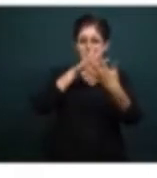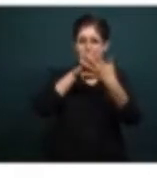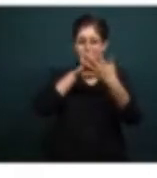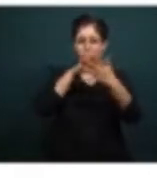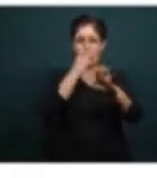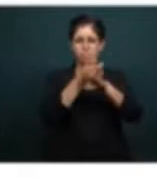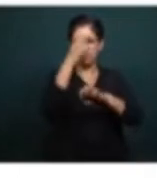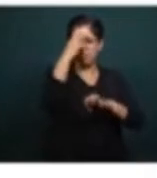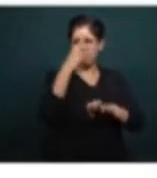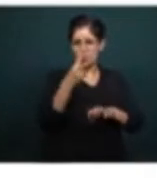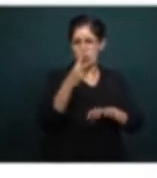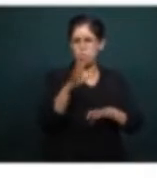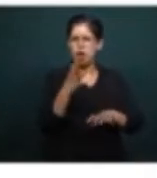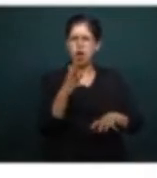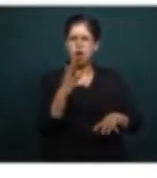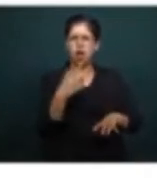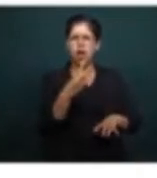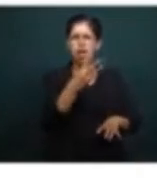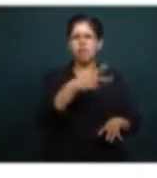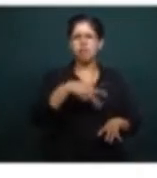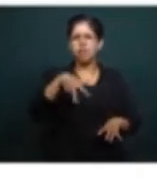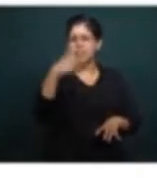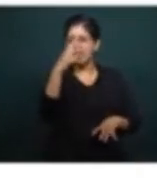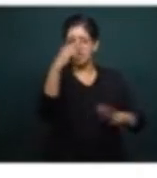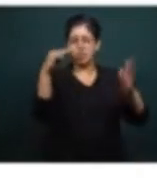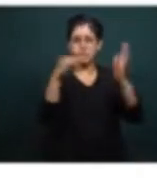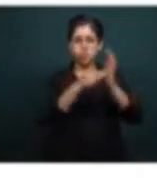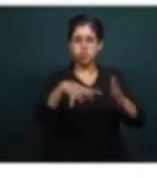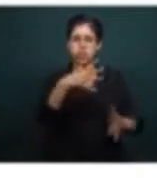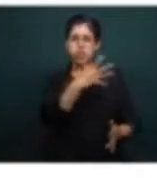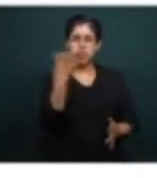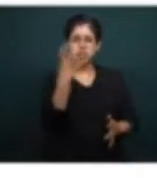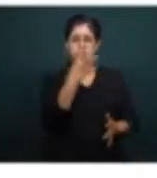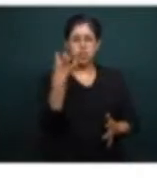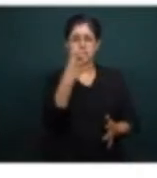um, with a capacity for